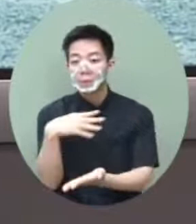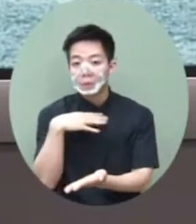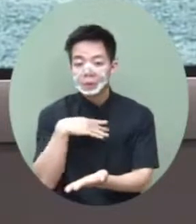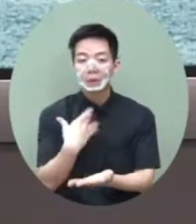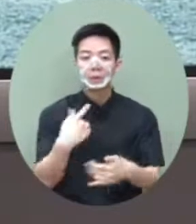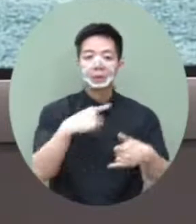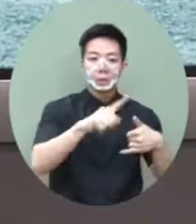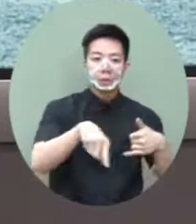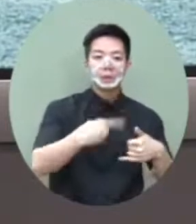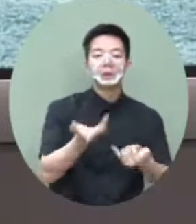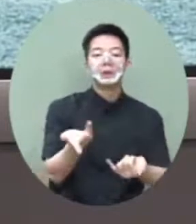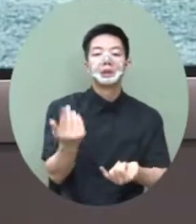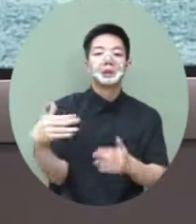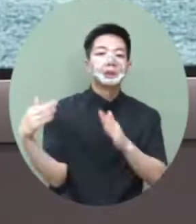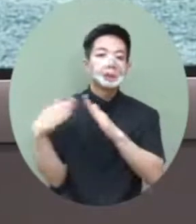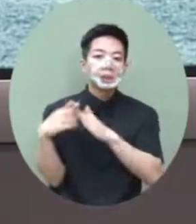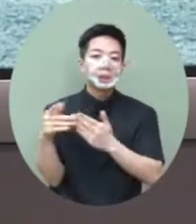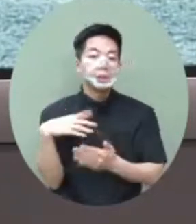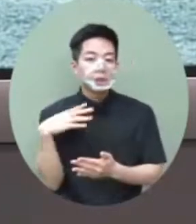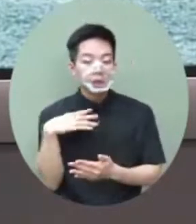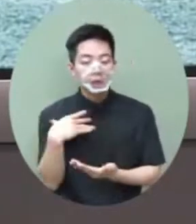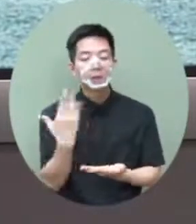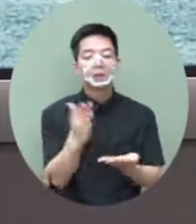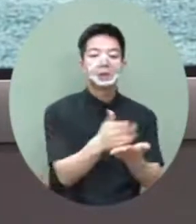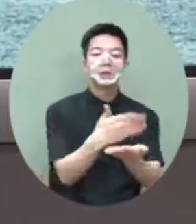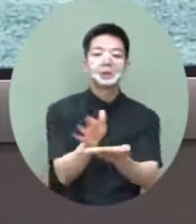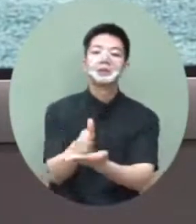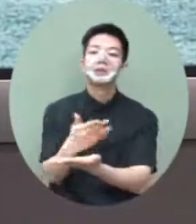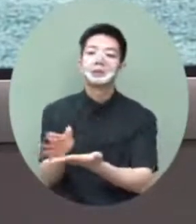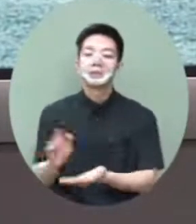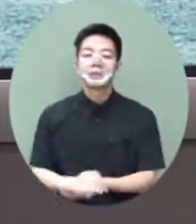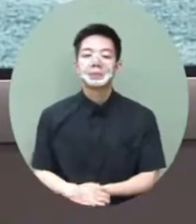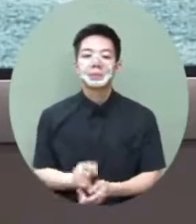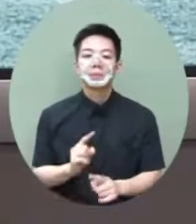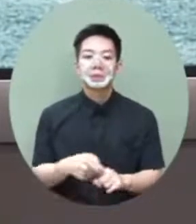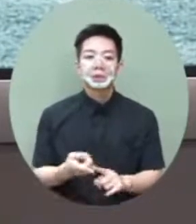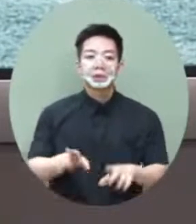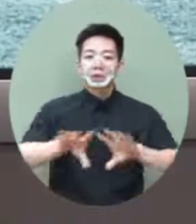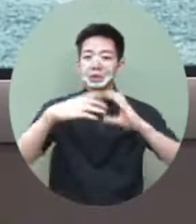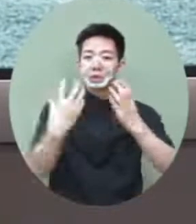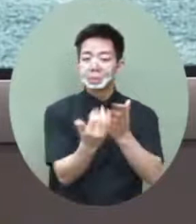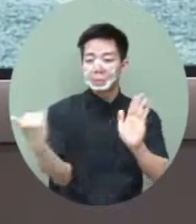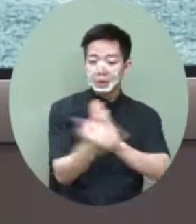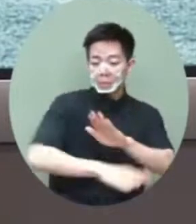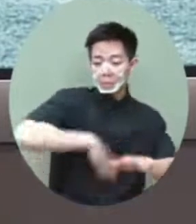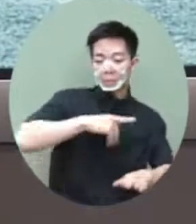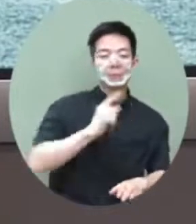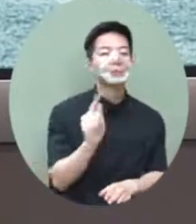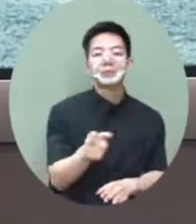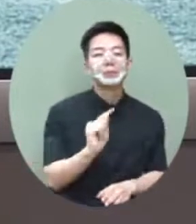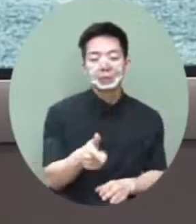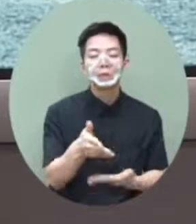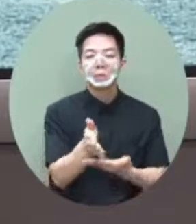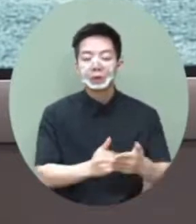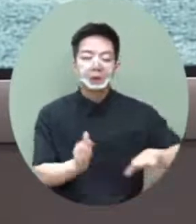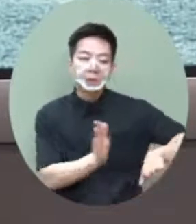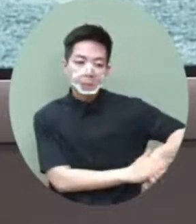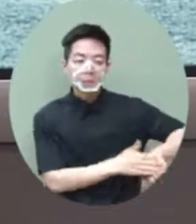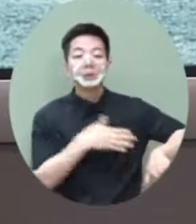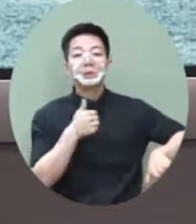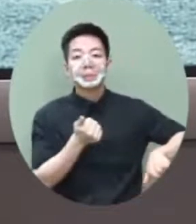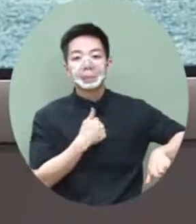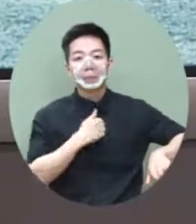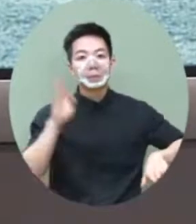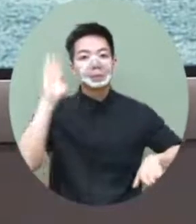of accommodation. We will take into account the needs of the individual or their family before making